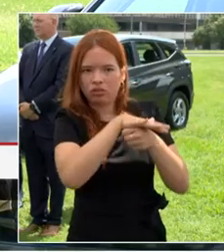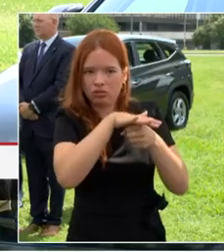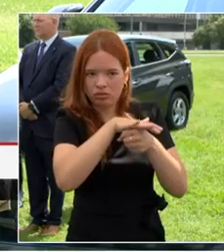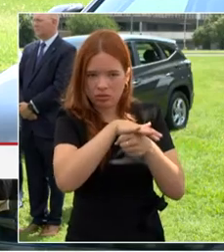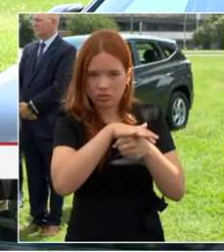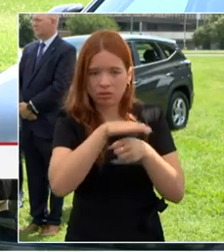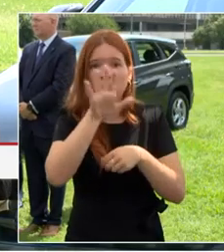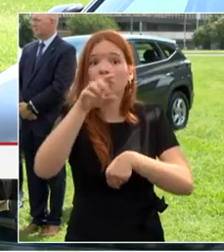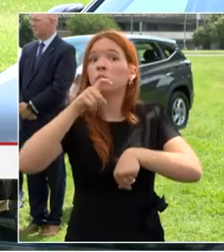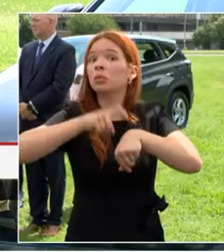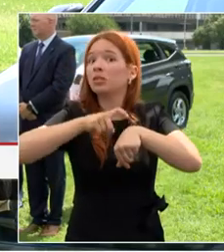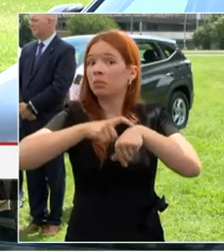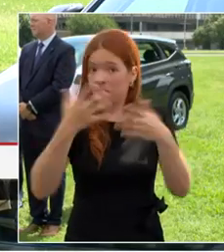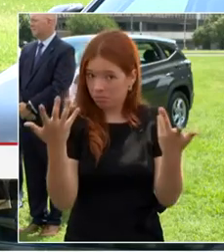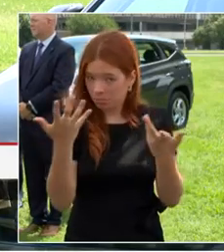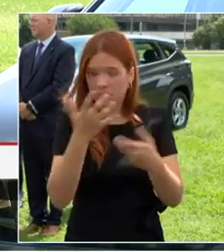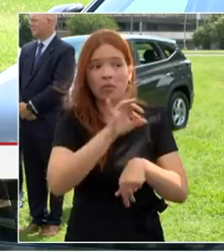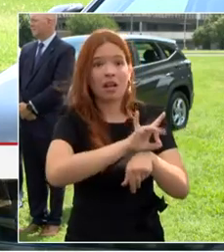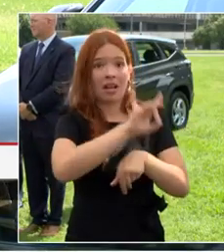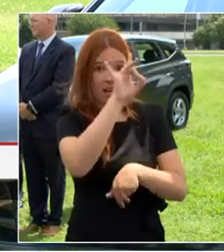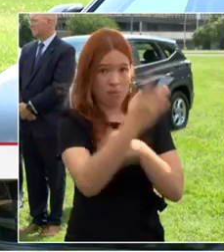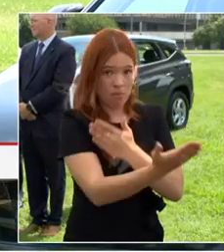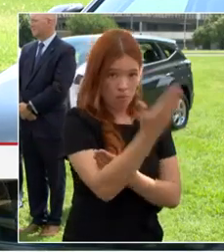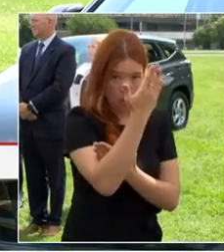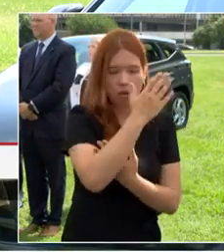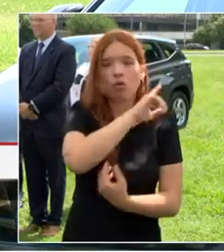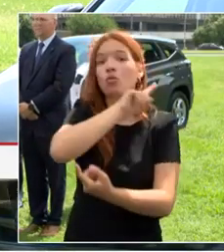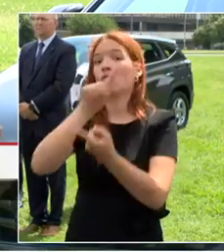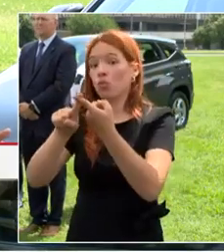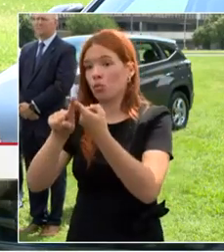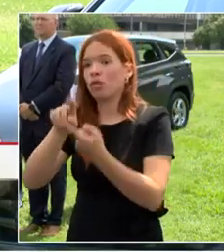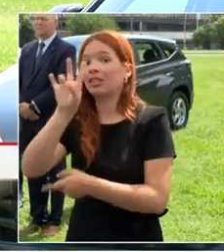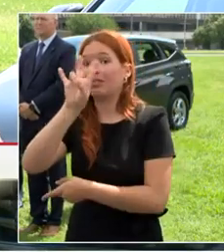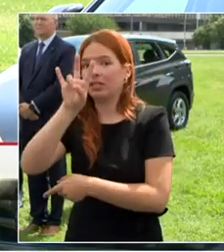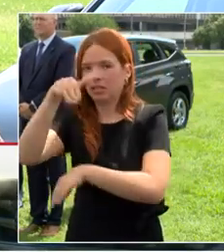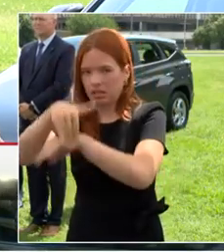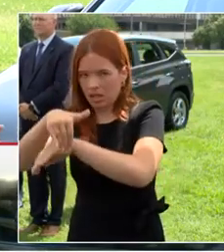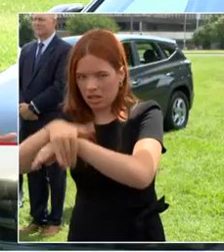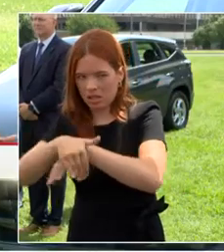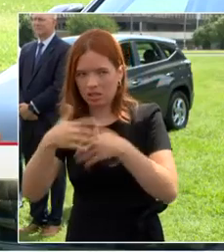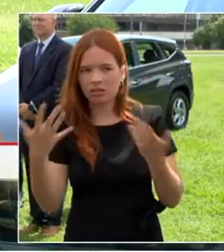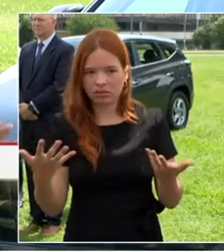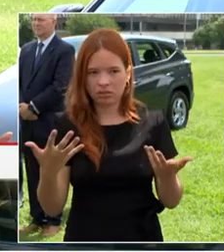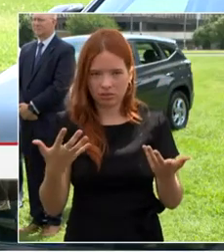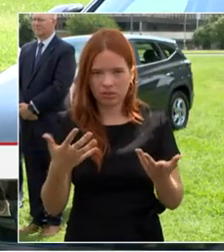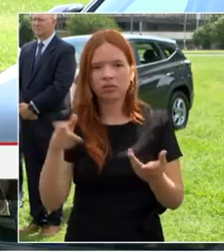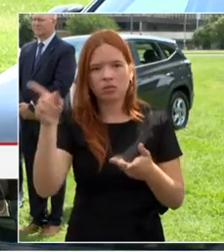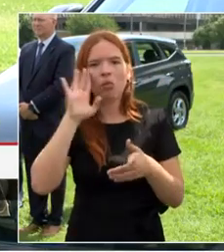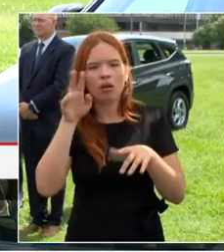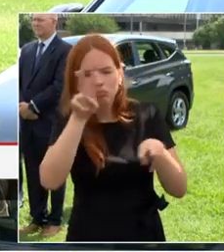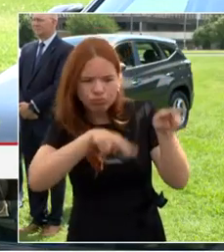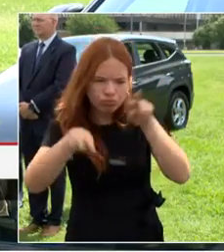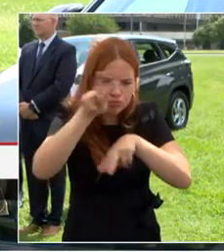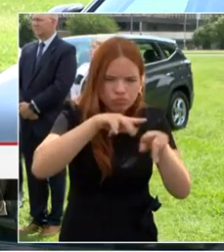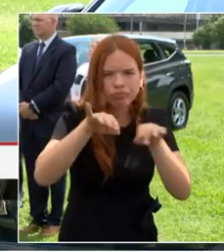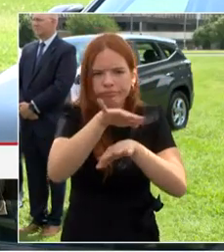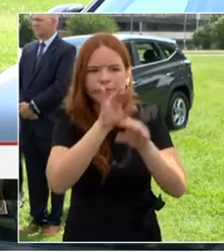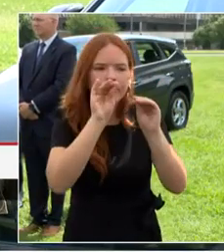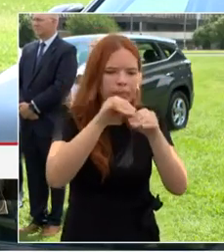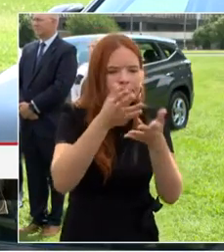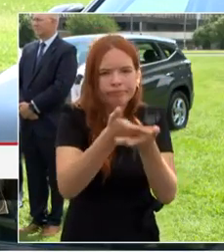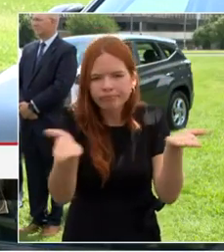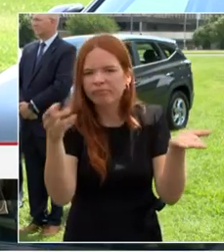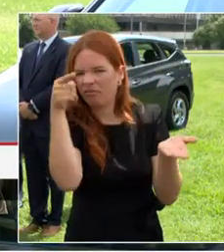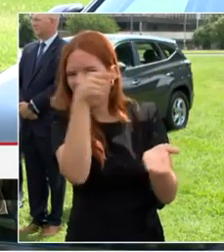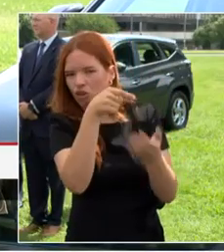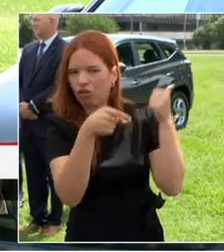the software adjustment. So this is just a piece of the puzzle on how we can reverse some of these trends that we've